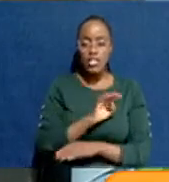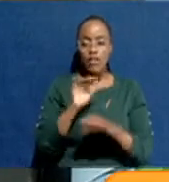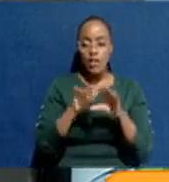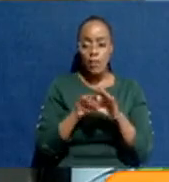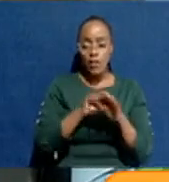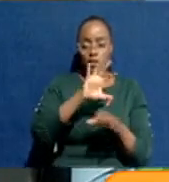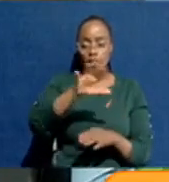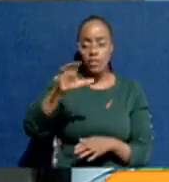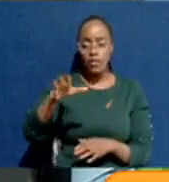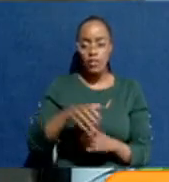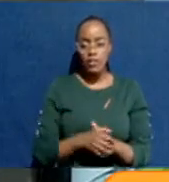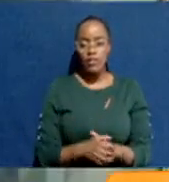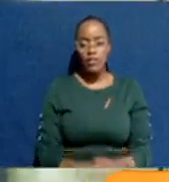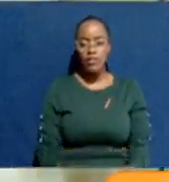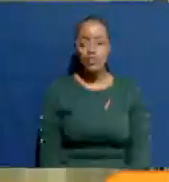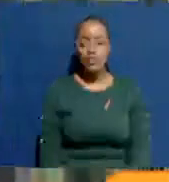the county.